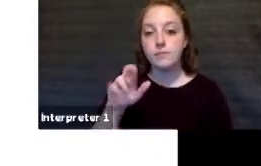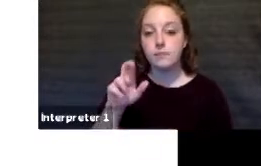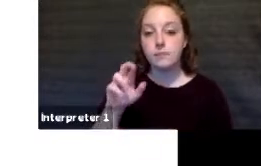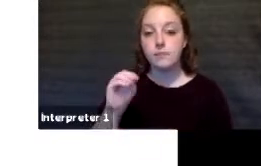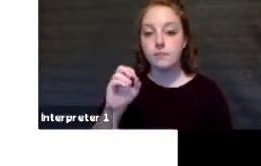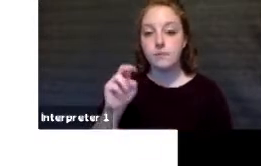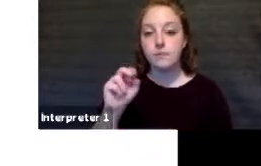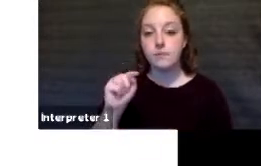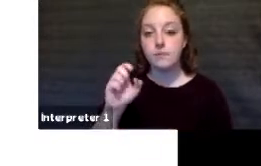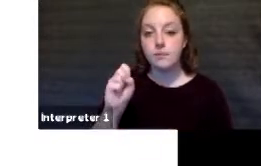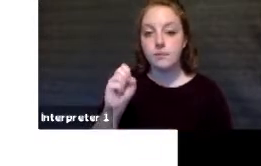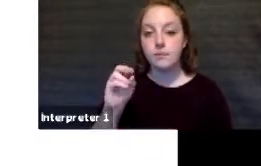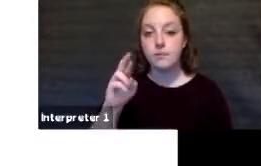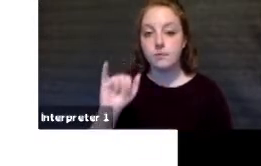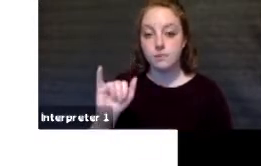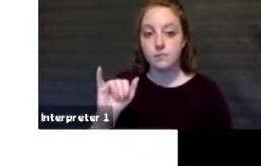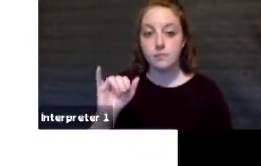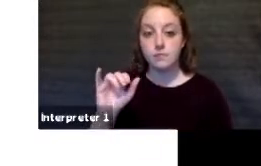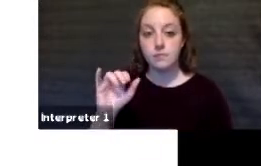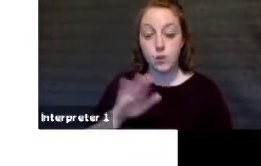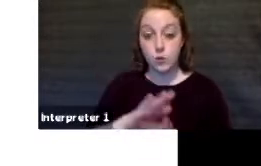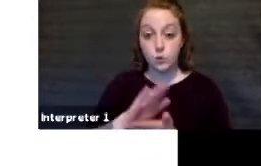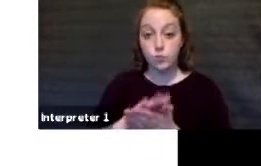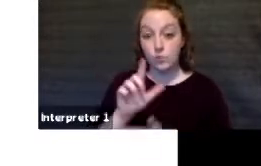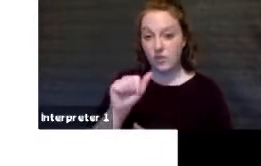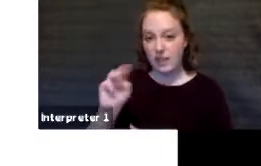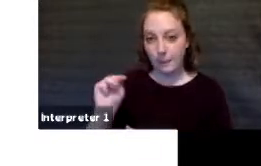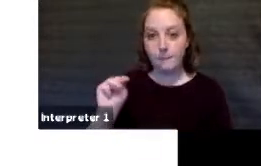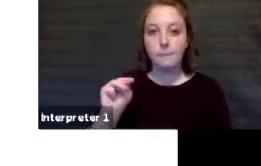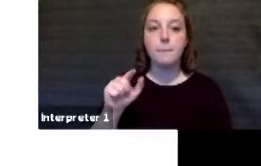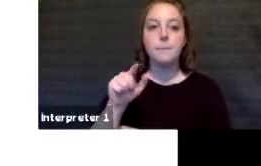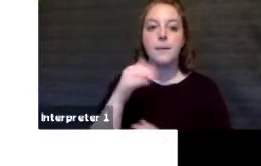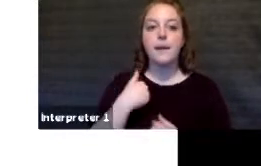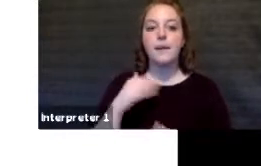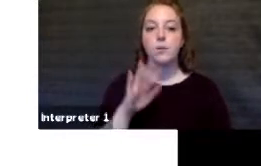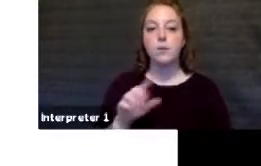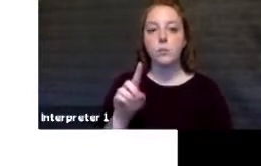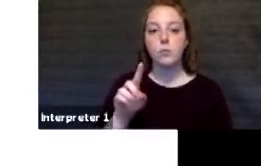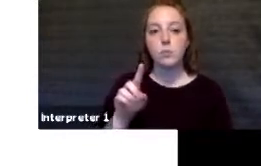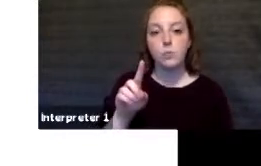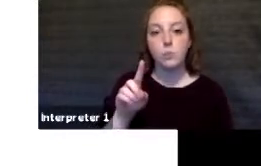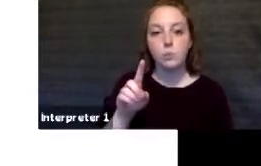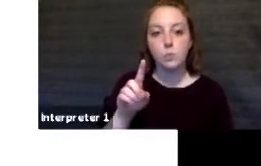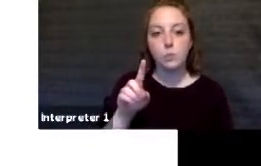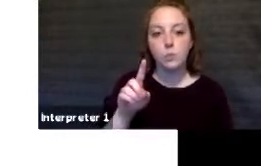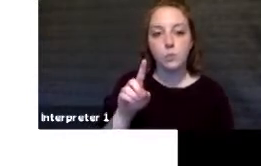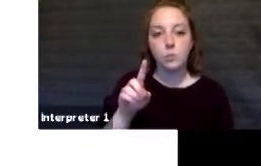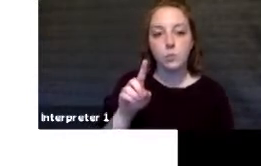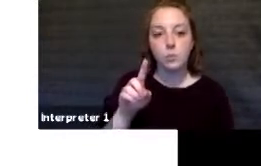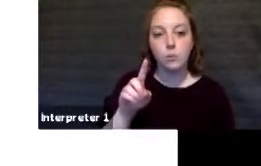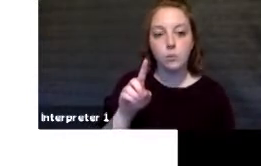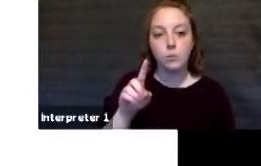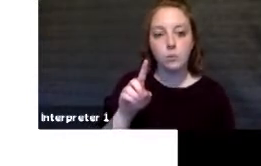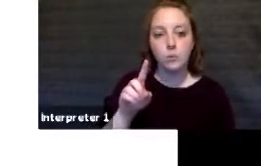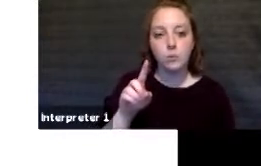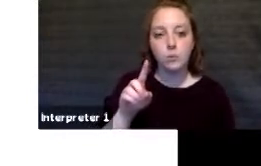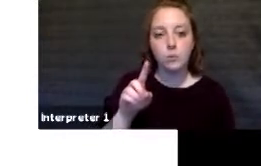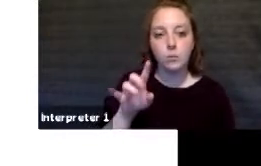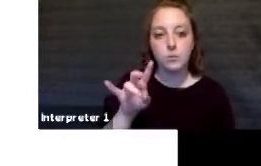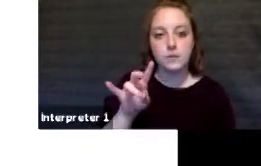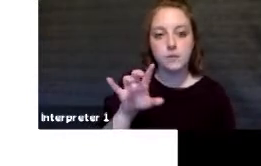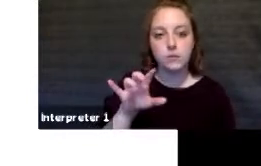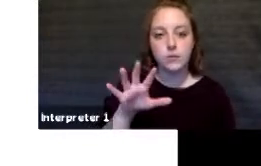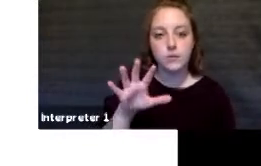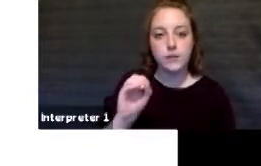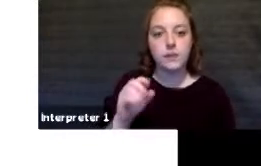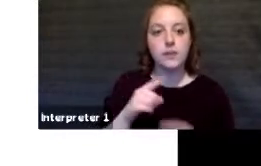about 750 students there. And 160 or so of those students are in the middle school grades, six